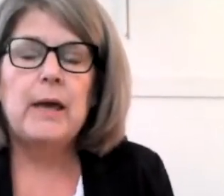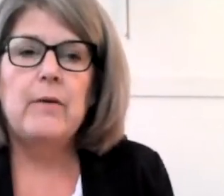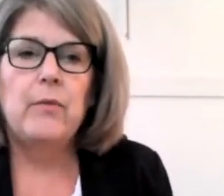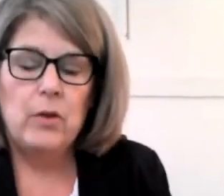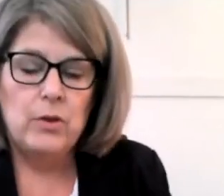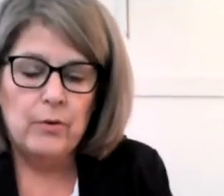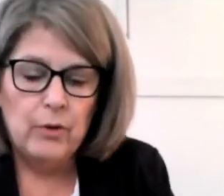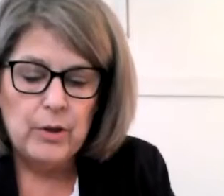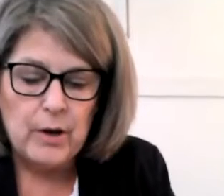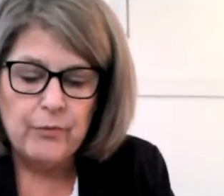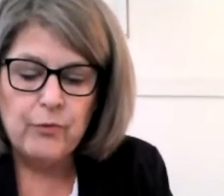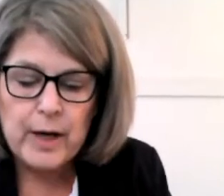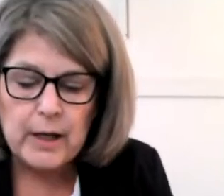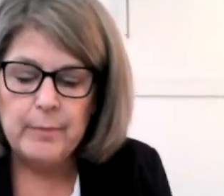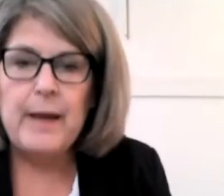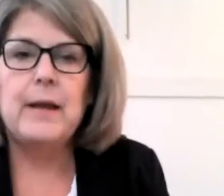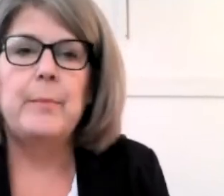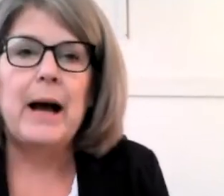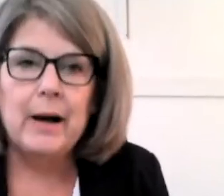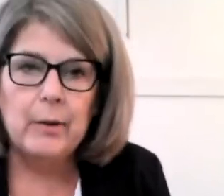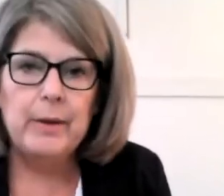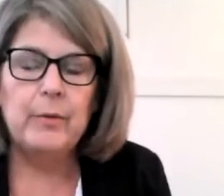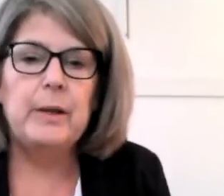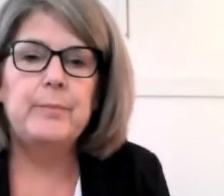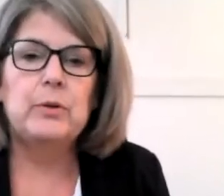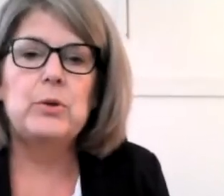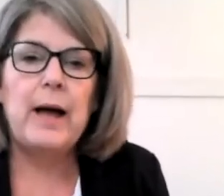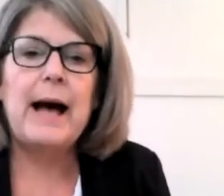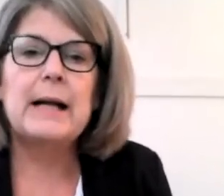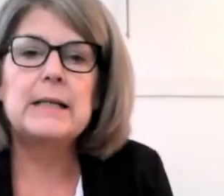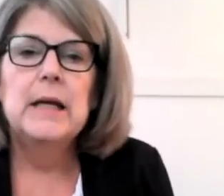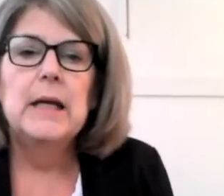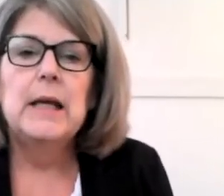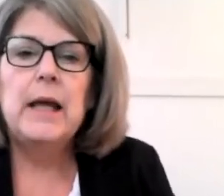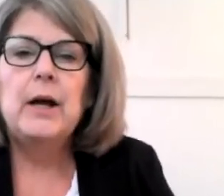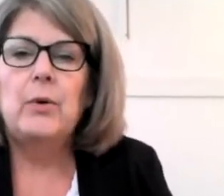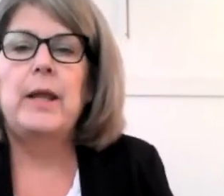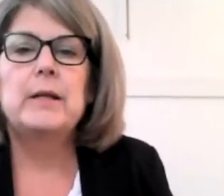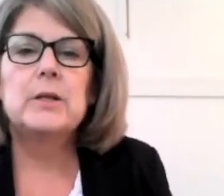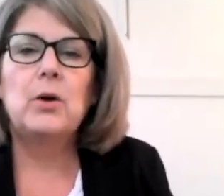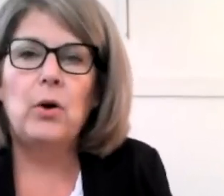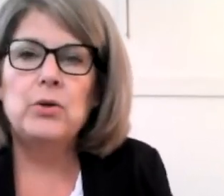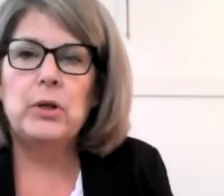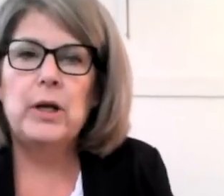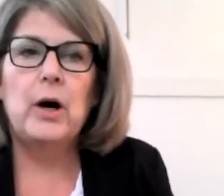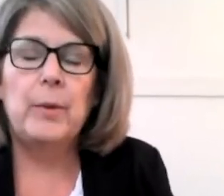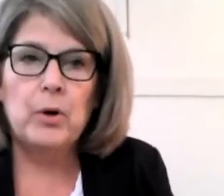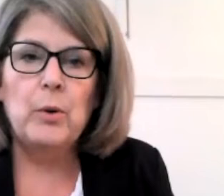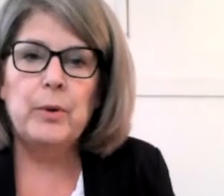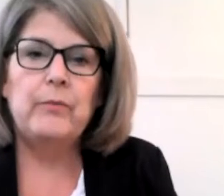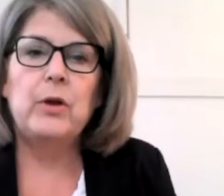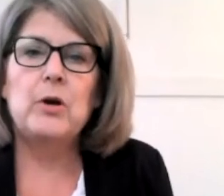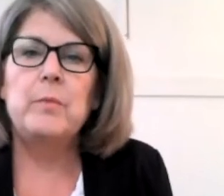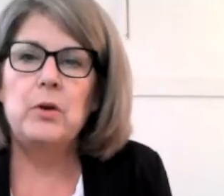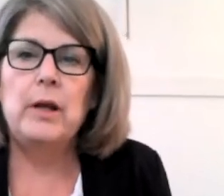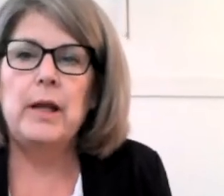we give the freedom and the empowerment for people to act in a way that's culturally